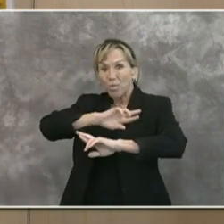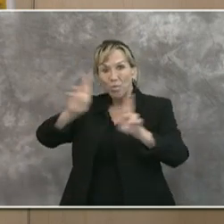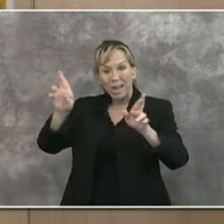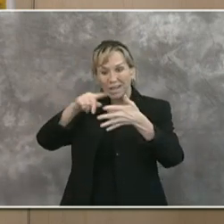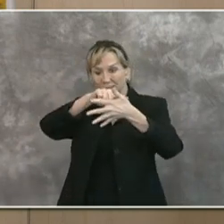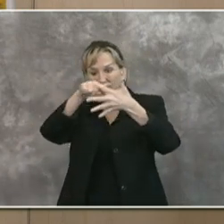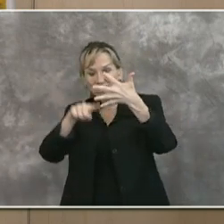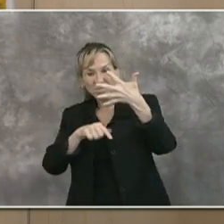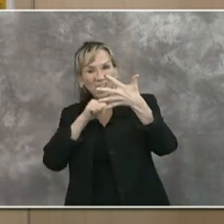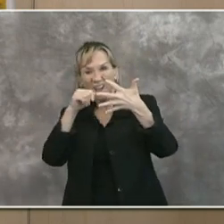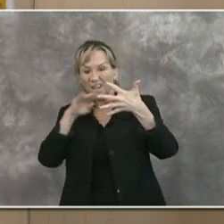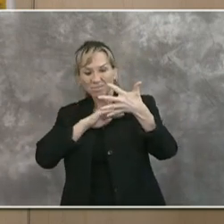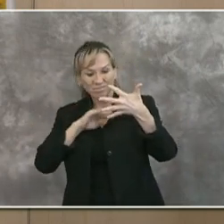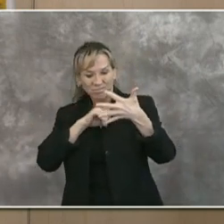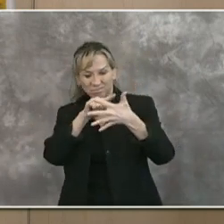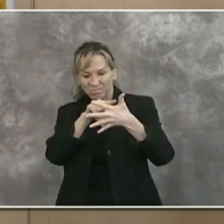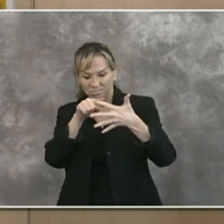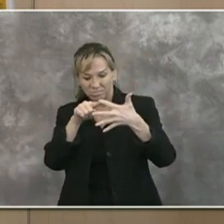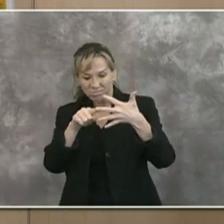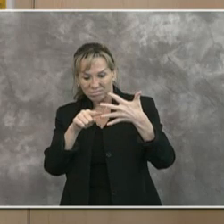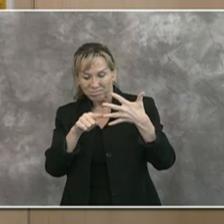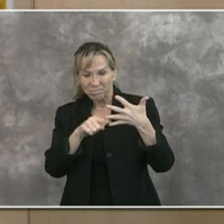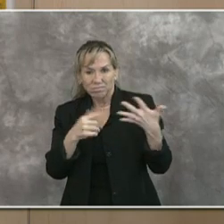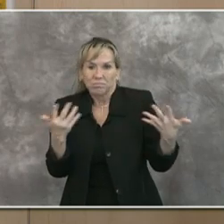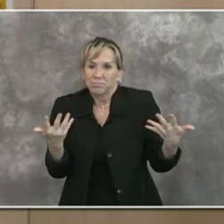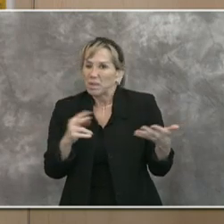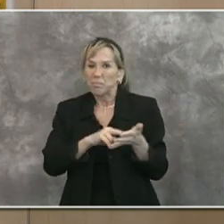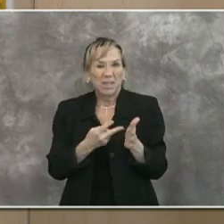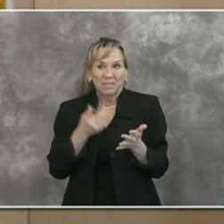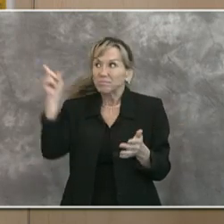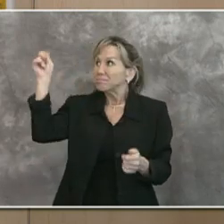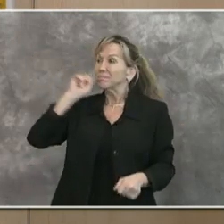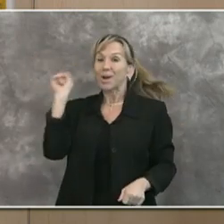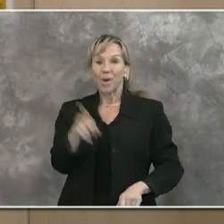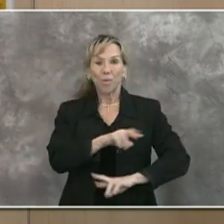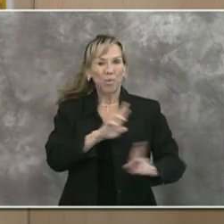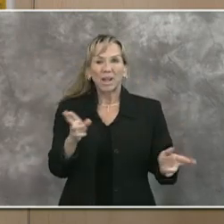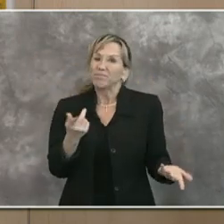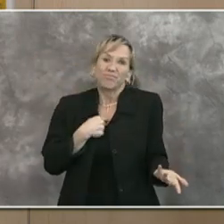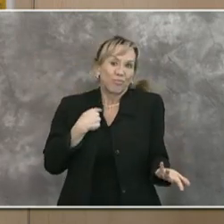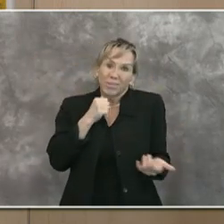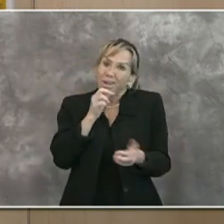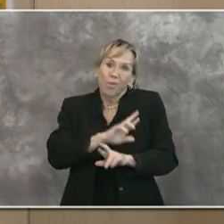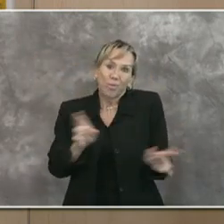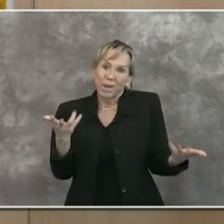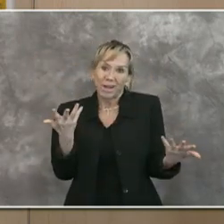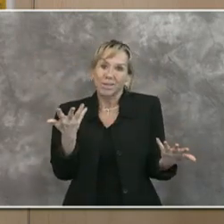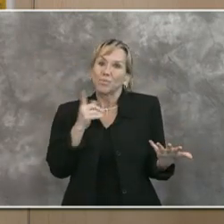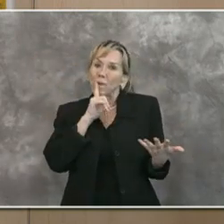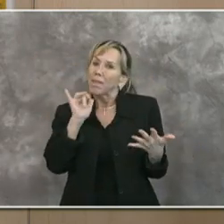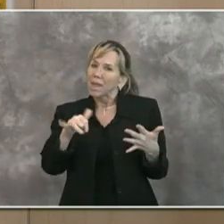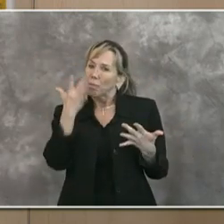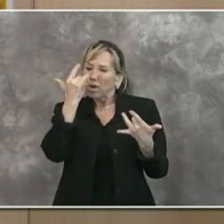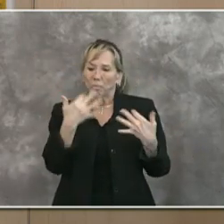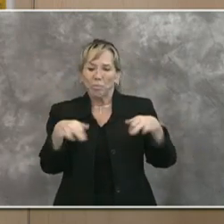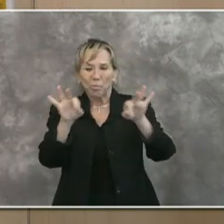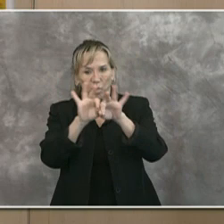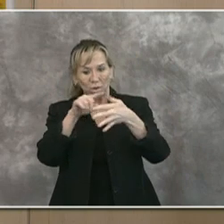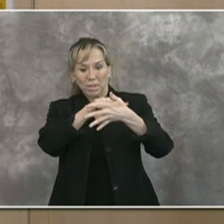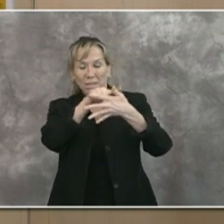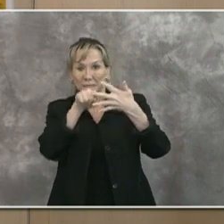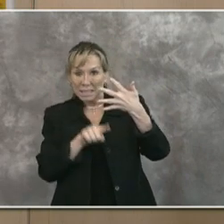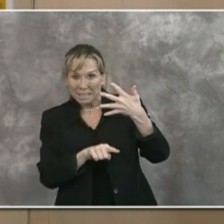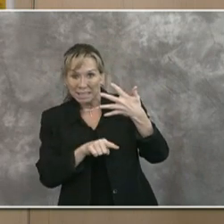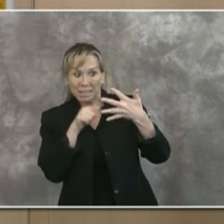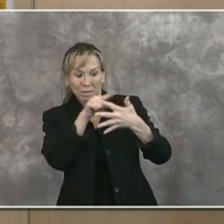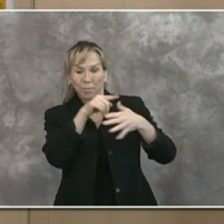met, then we would not be ready to proceed. So the 5 metrics, they are